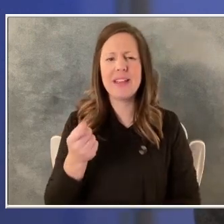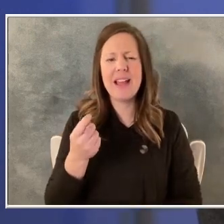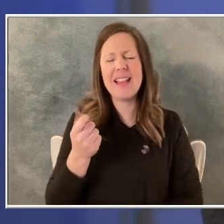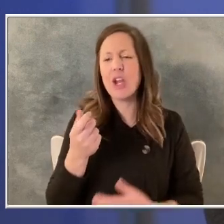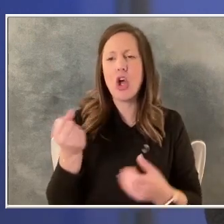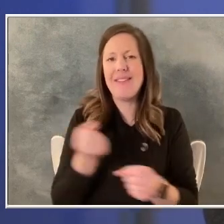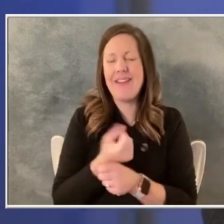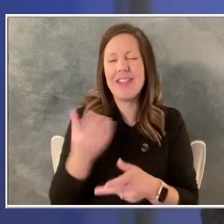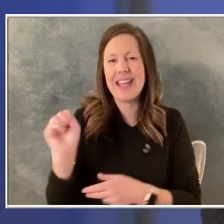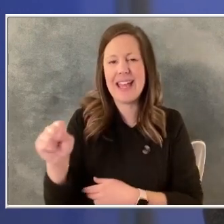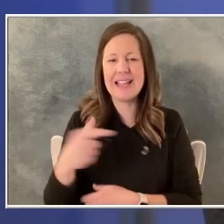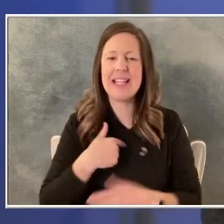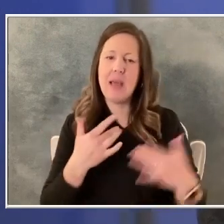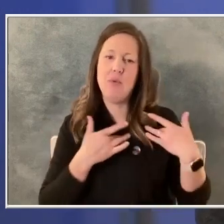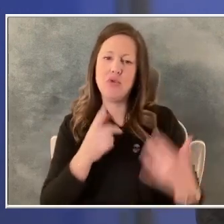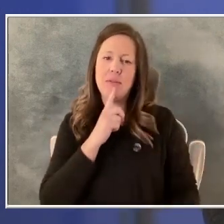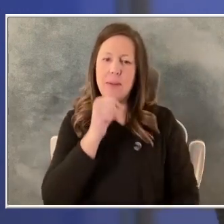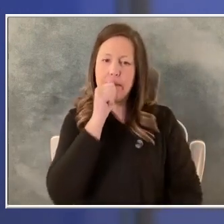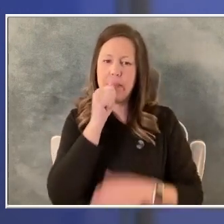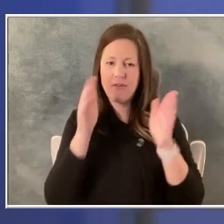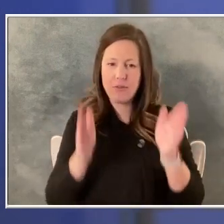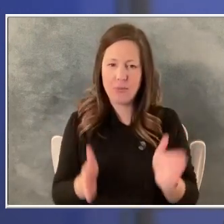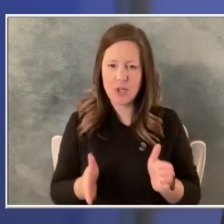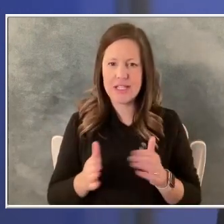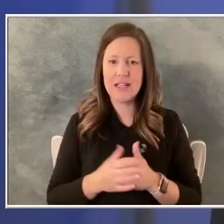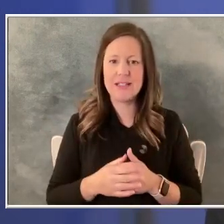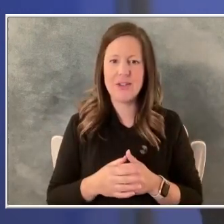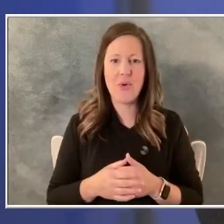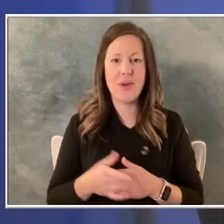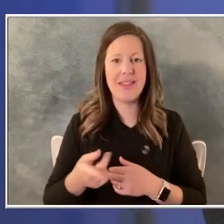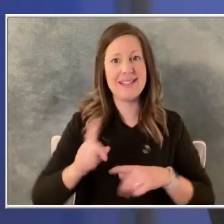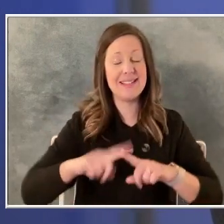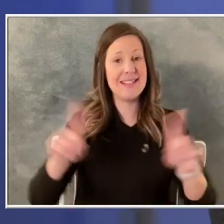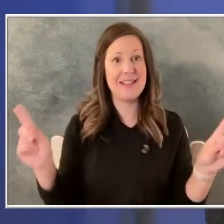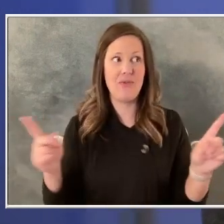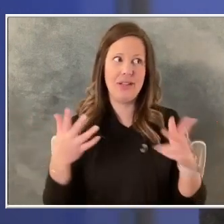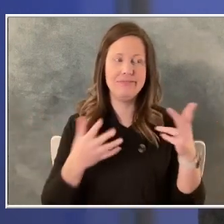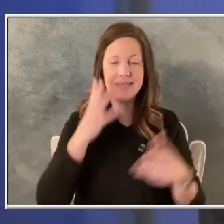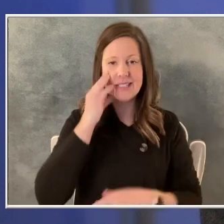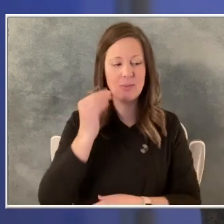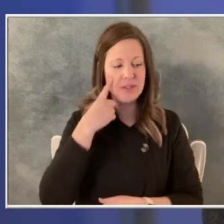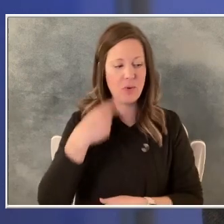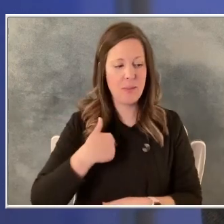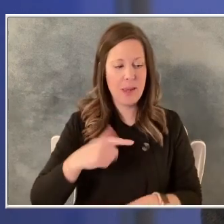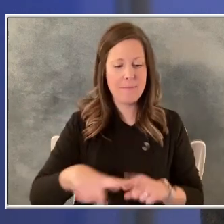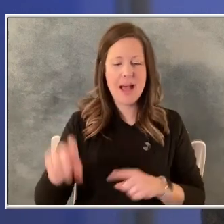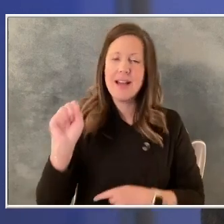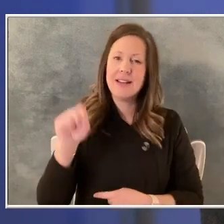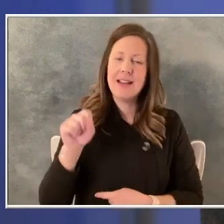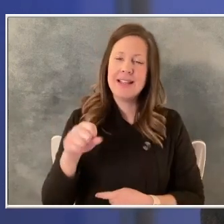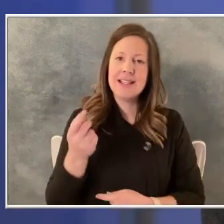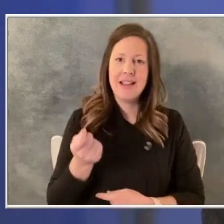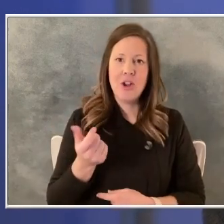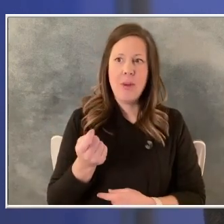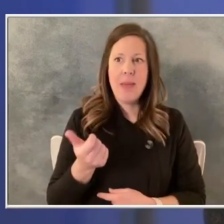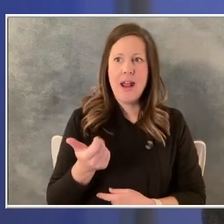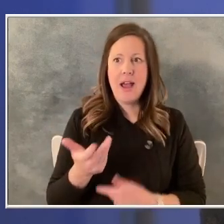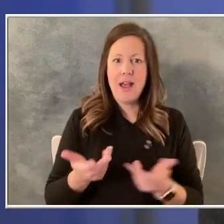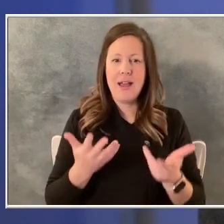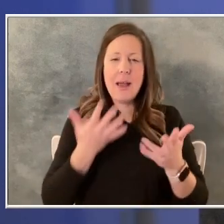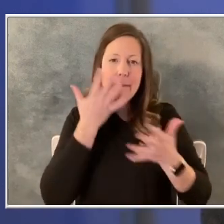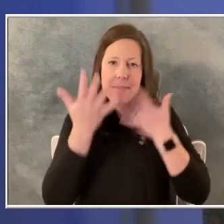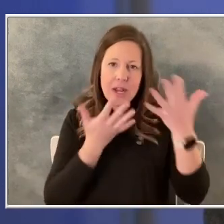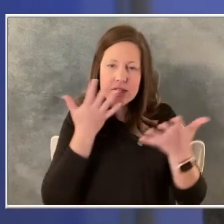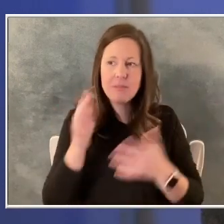usually a private person, so this was different for me. But yeah, it's a little bit of embarrassment. Like, what